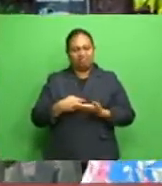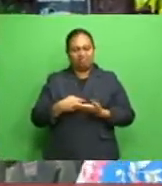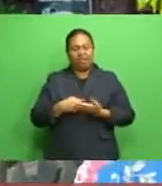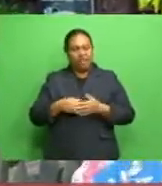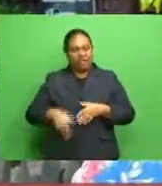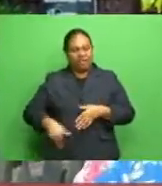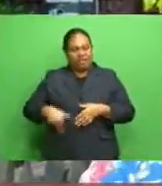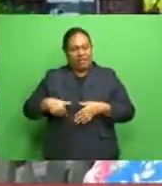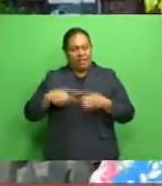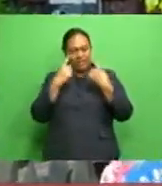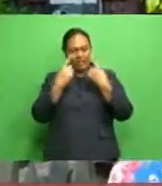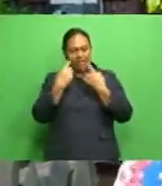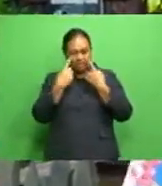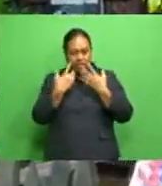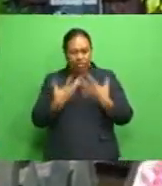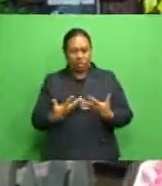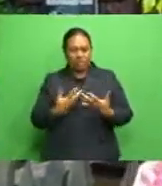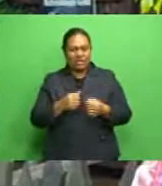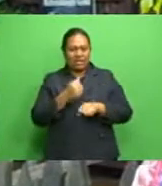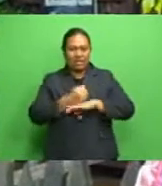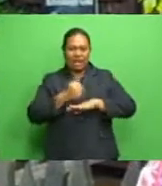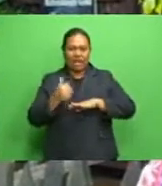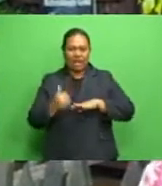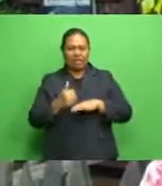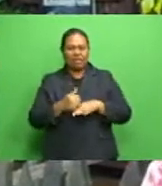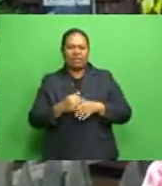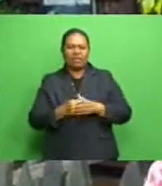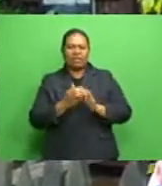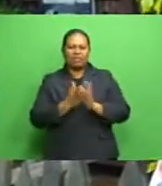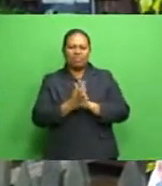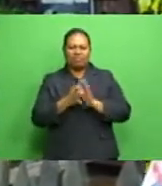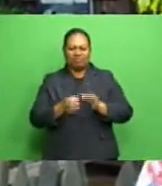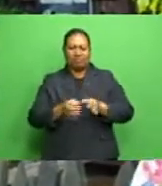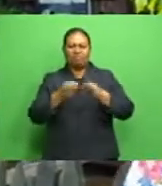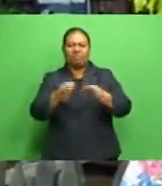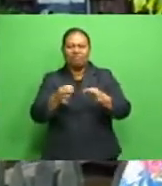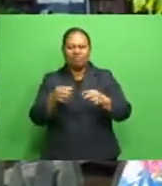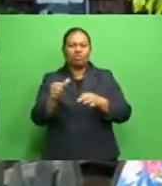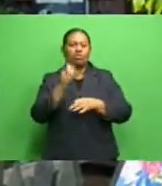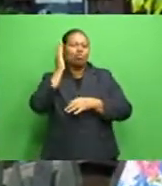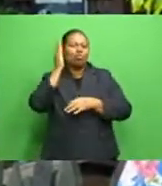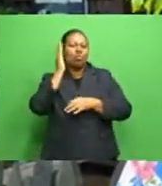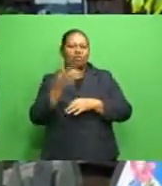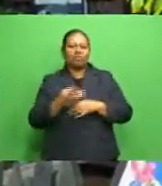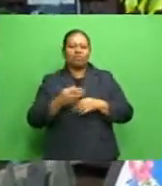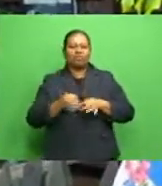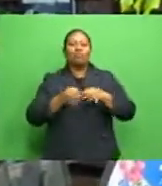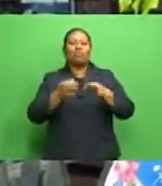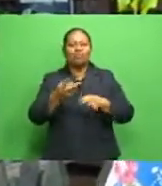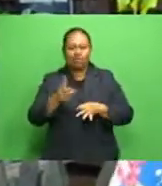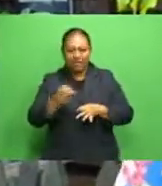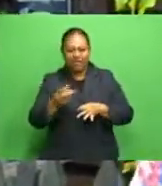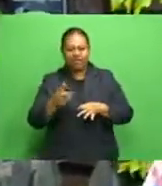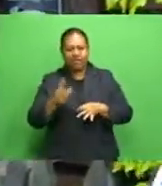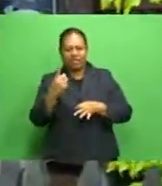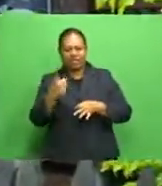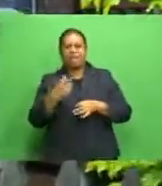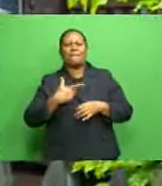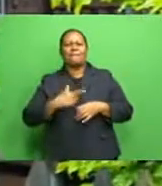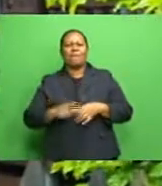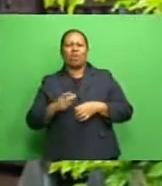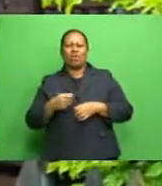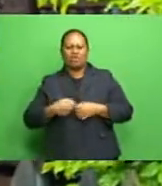at that more. Like the government maybe should just defer school until 2021 instead, because like cost of sending